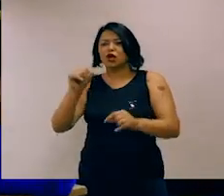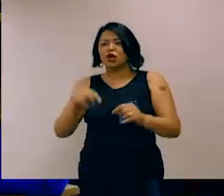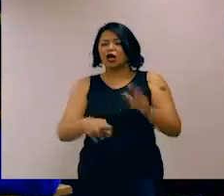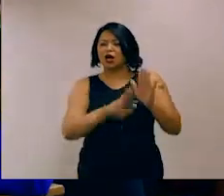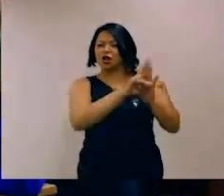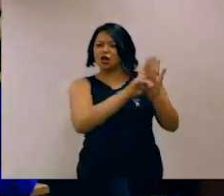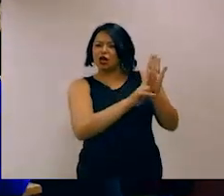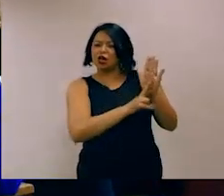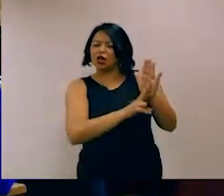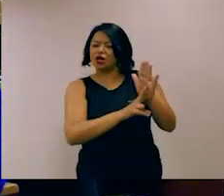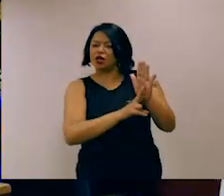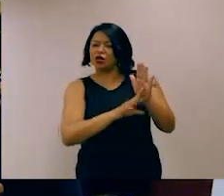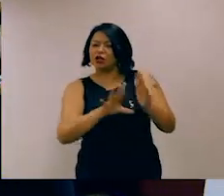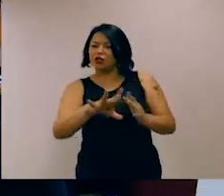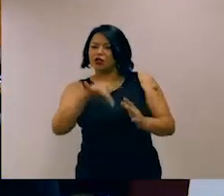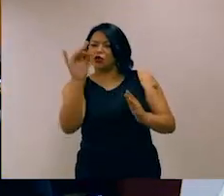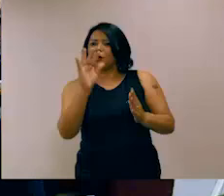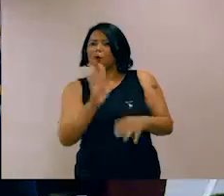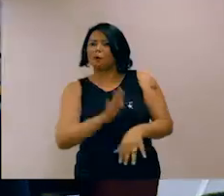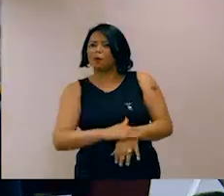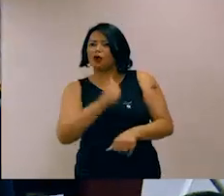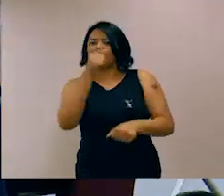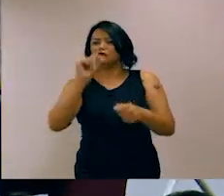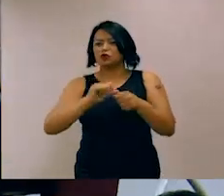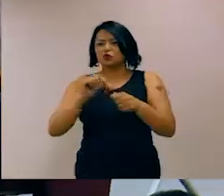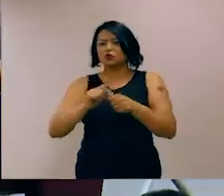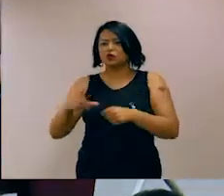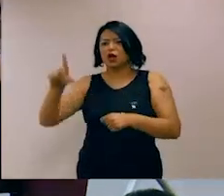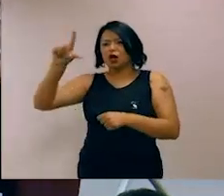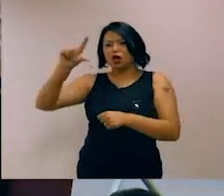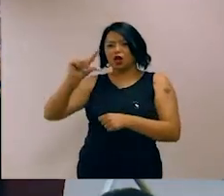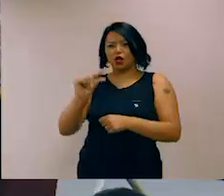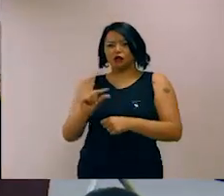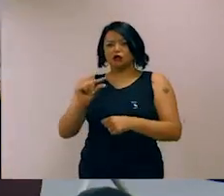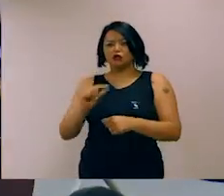to select criteria and prioritize actions that are going to